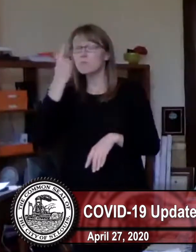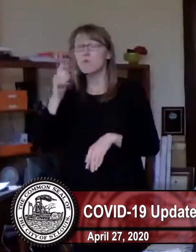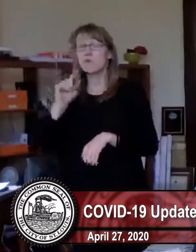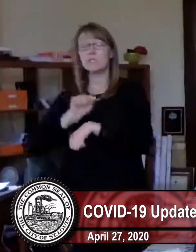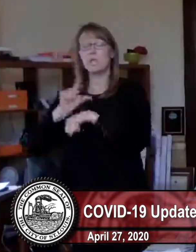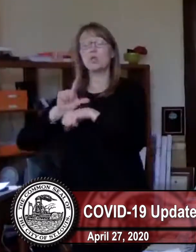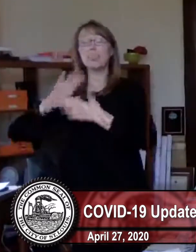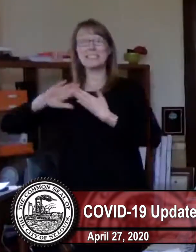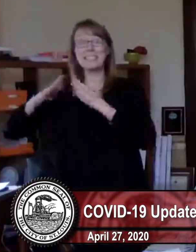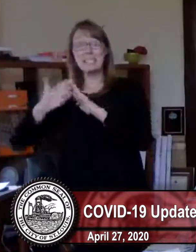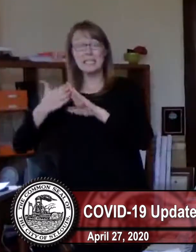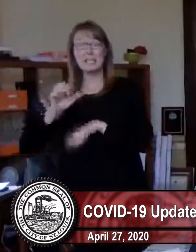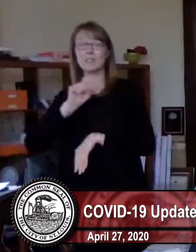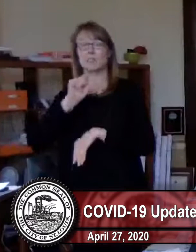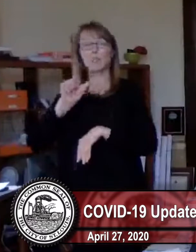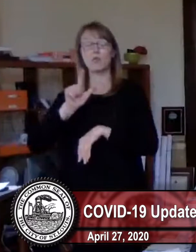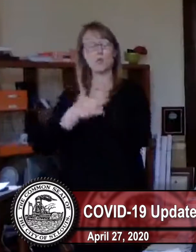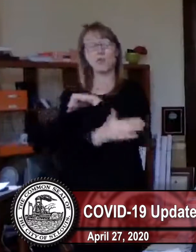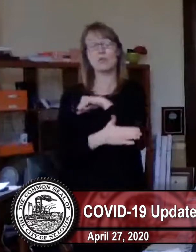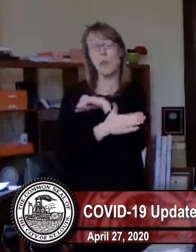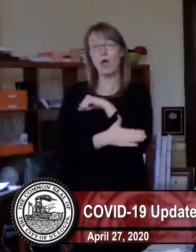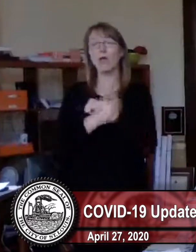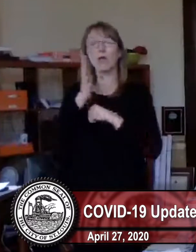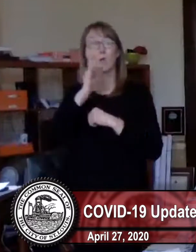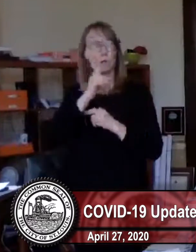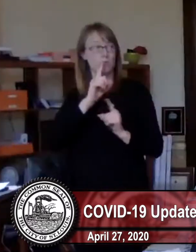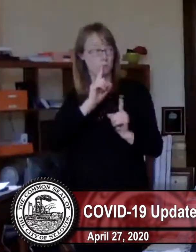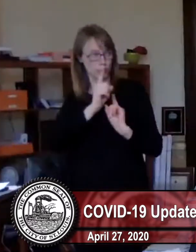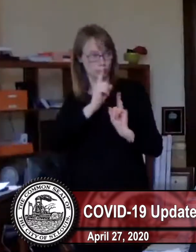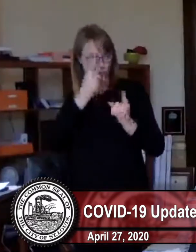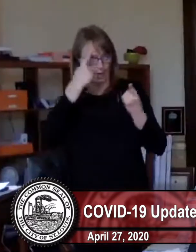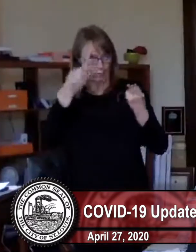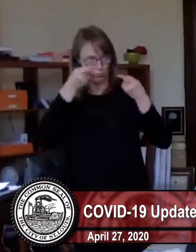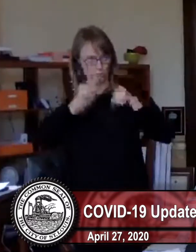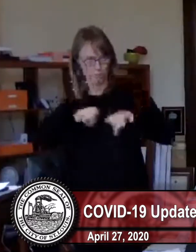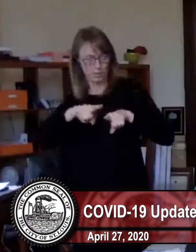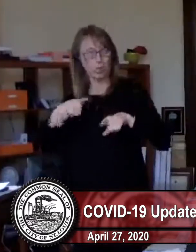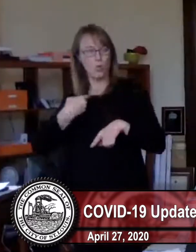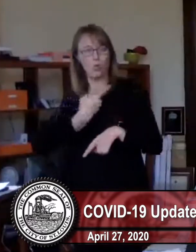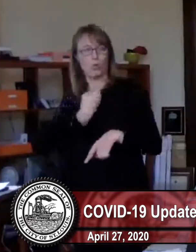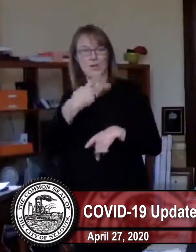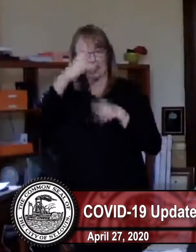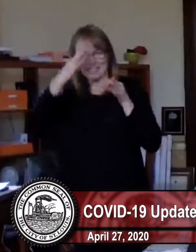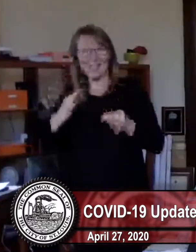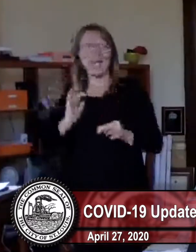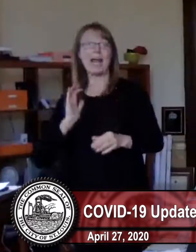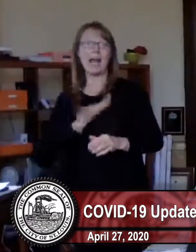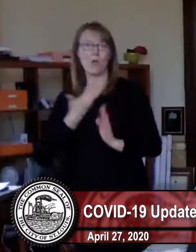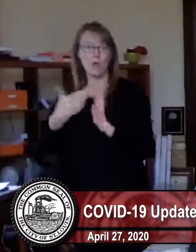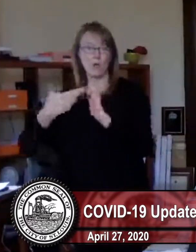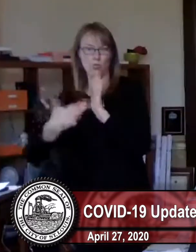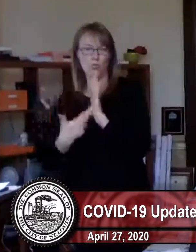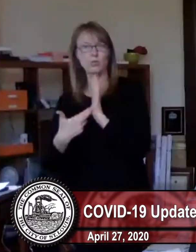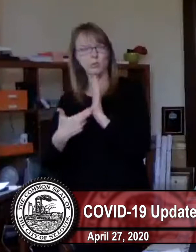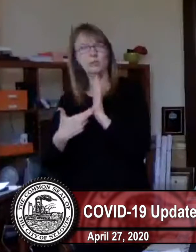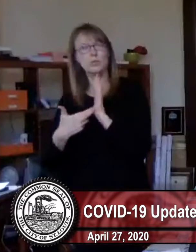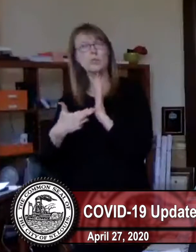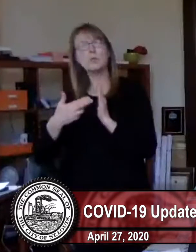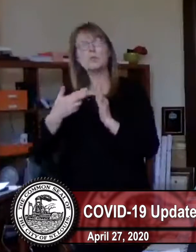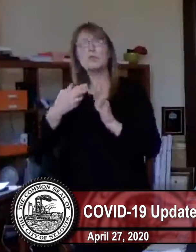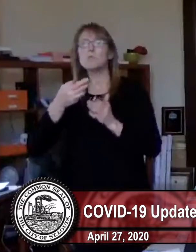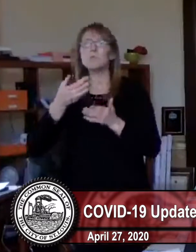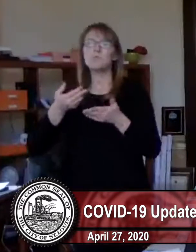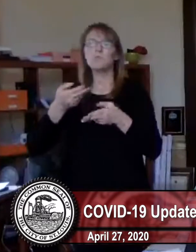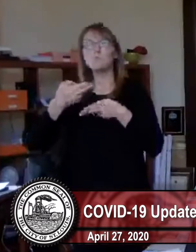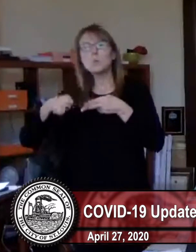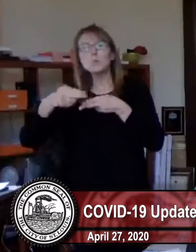in sync with one another. And we will make that decision at some point in time, probably in a couple of